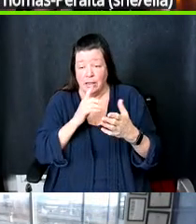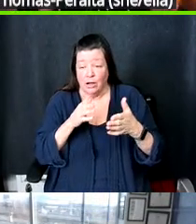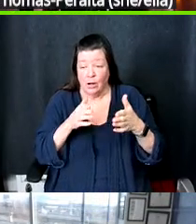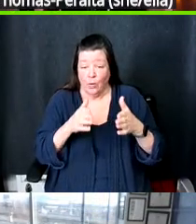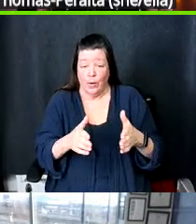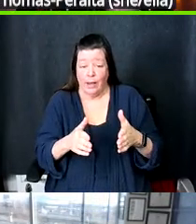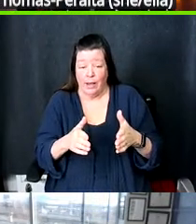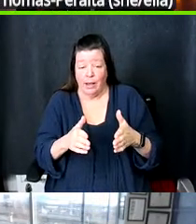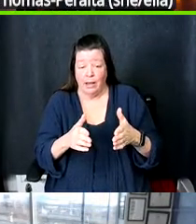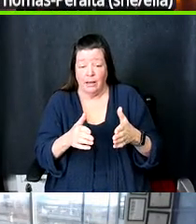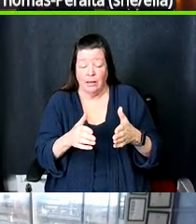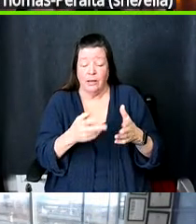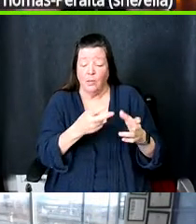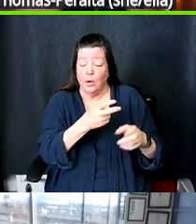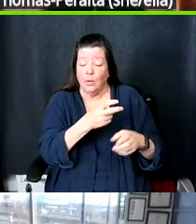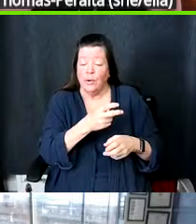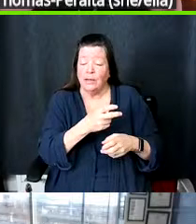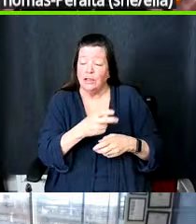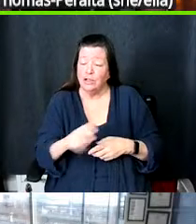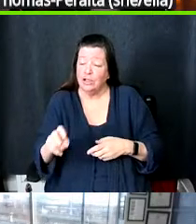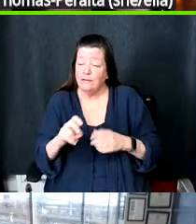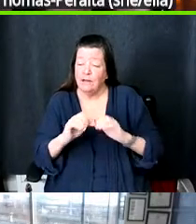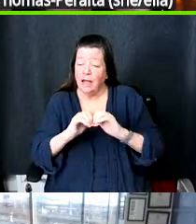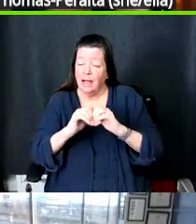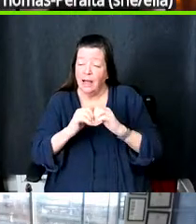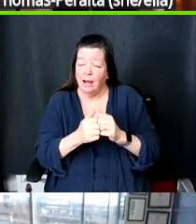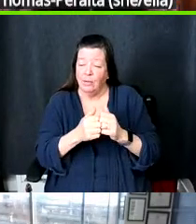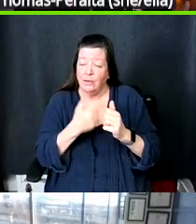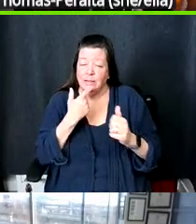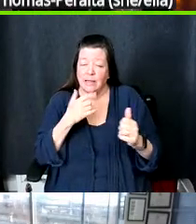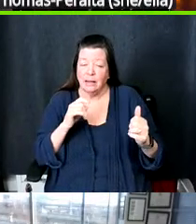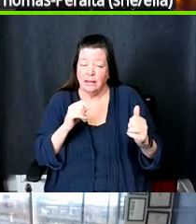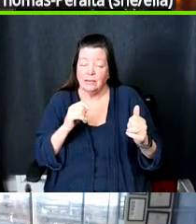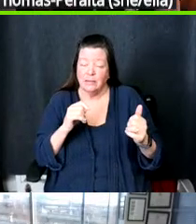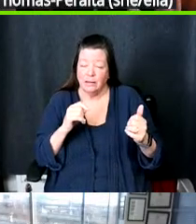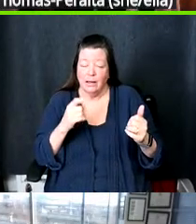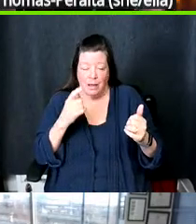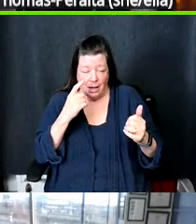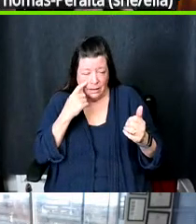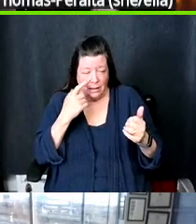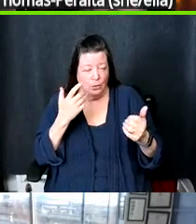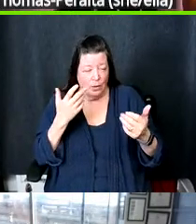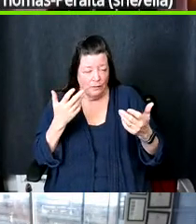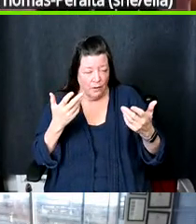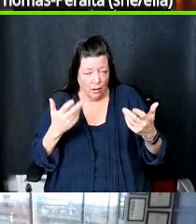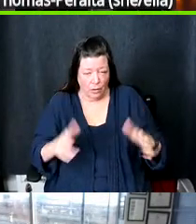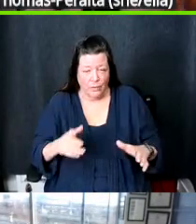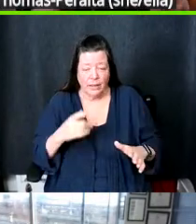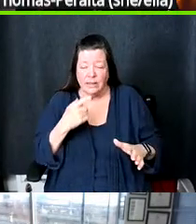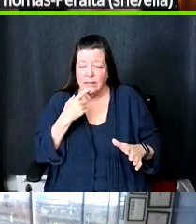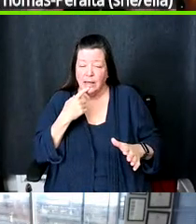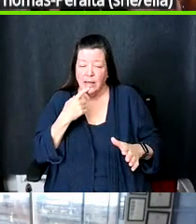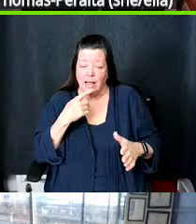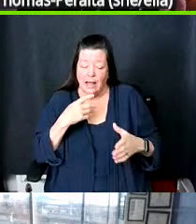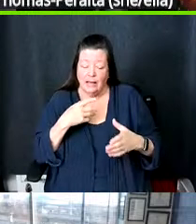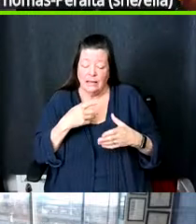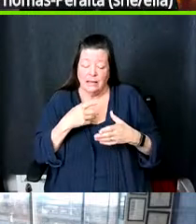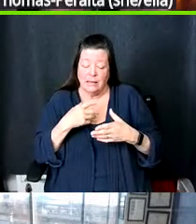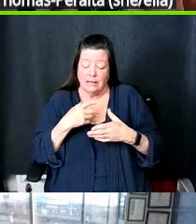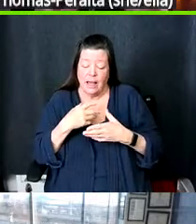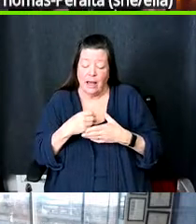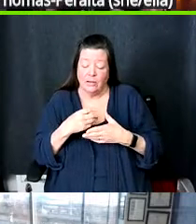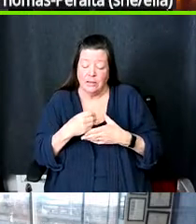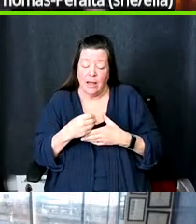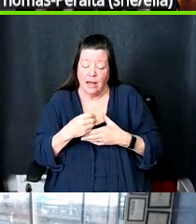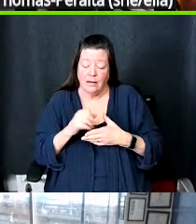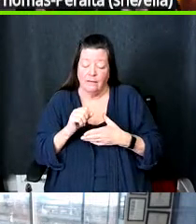maybe shift how we're framing this? Since, again, we've all kind of highlighted that this is outside of the scope of the IBR program, but